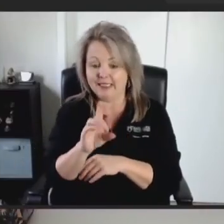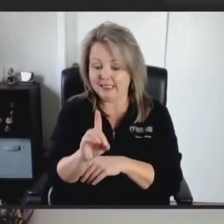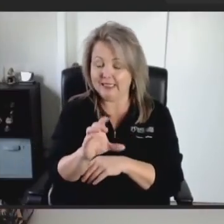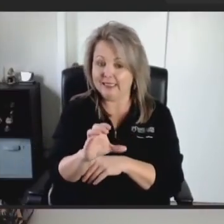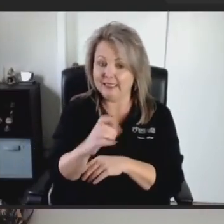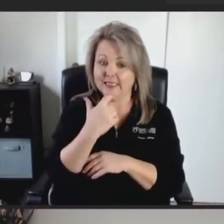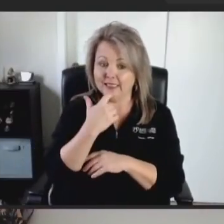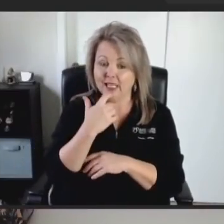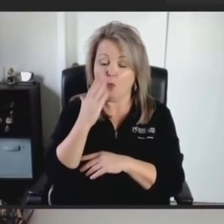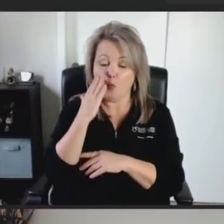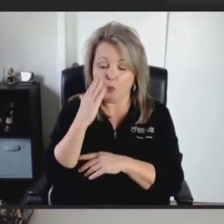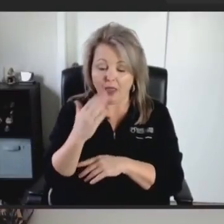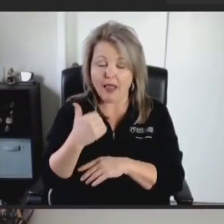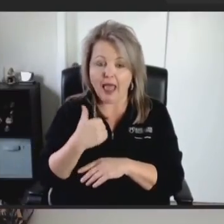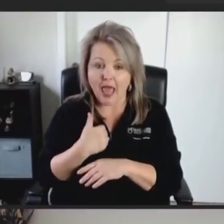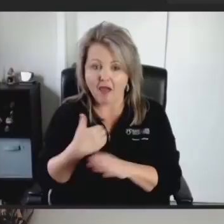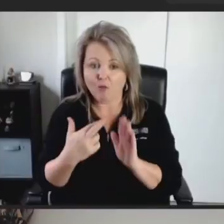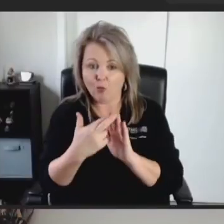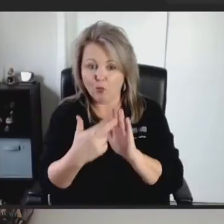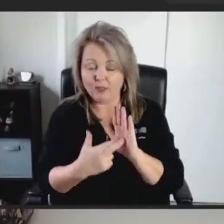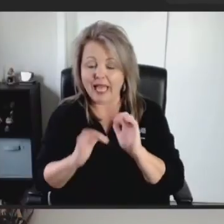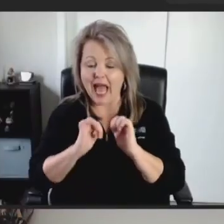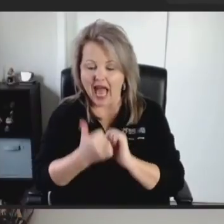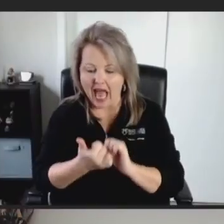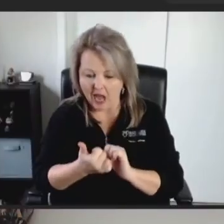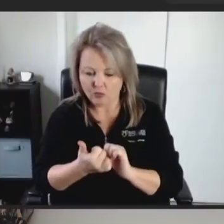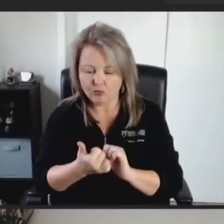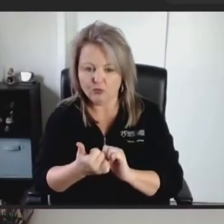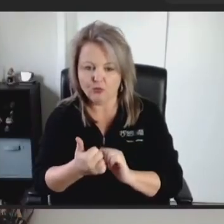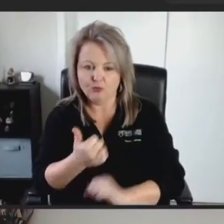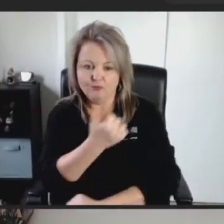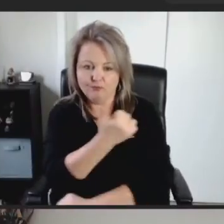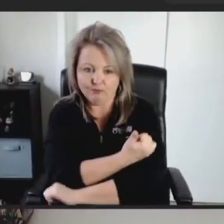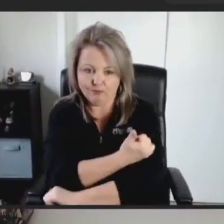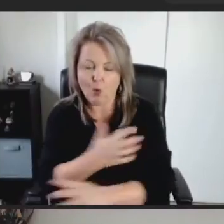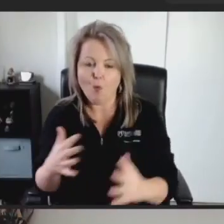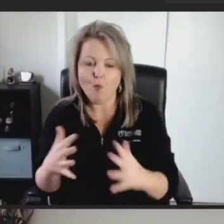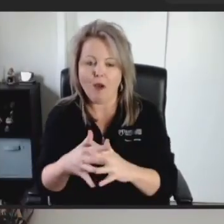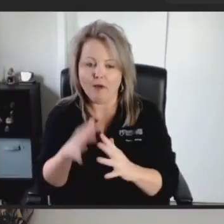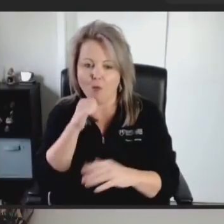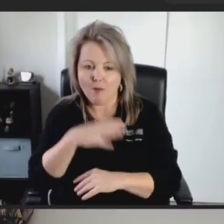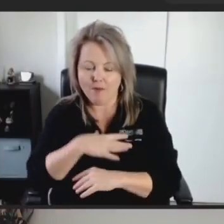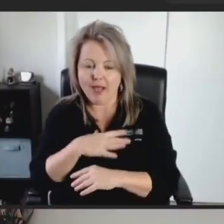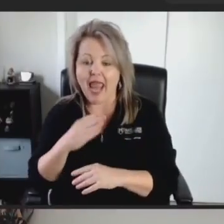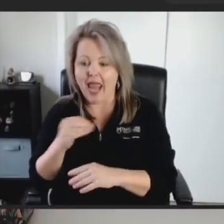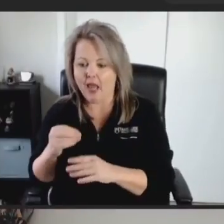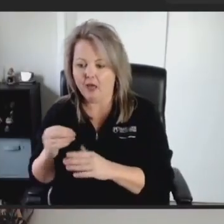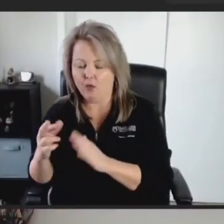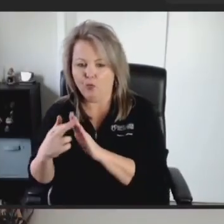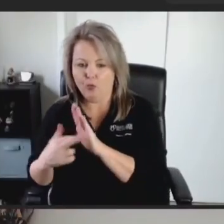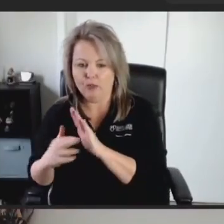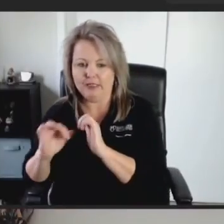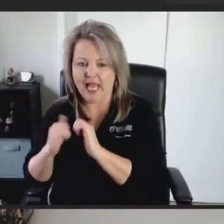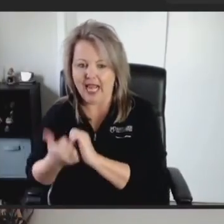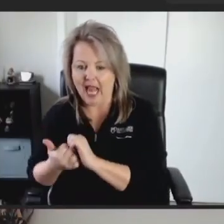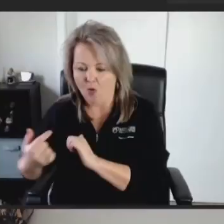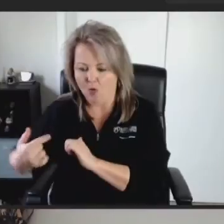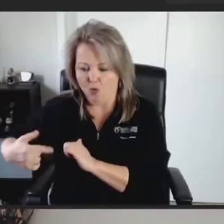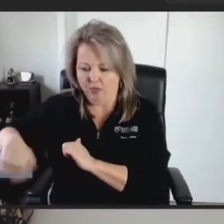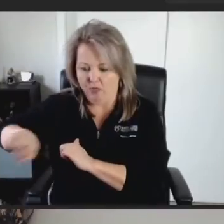they're going to give some guidance on how to approach pregnant women. I also expect guidance on how to approach those who are